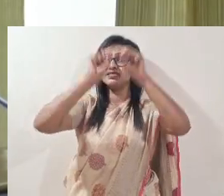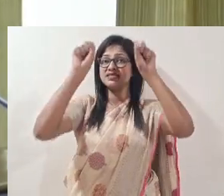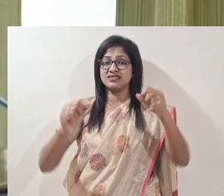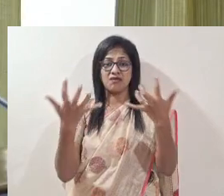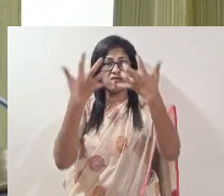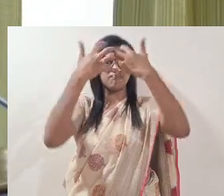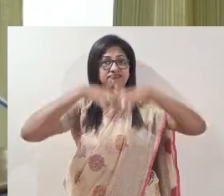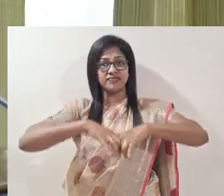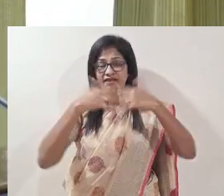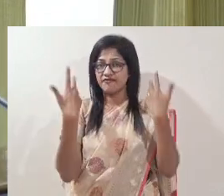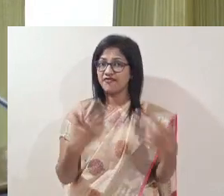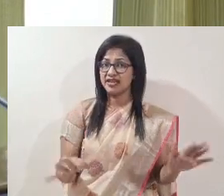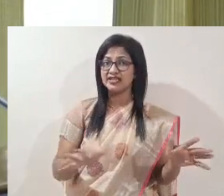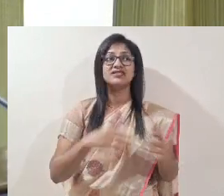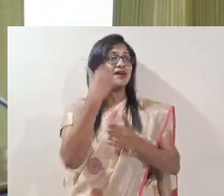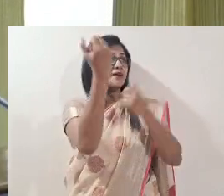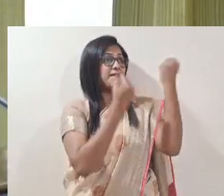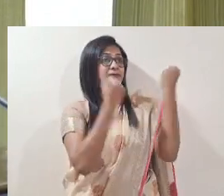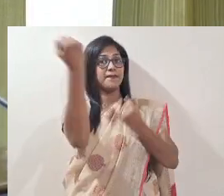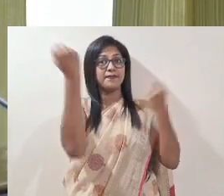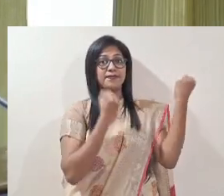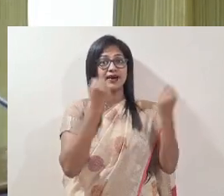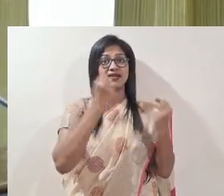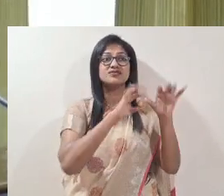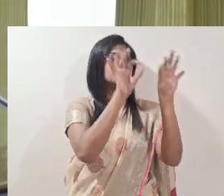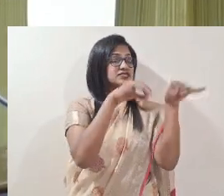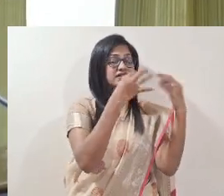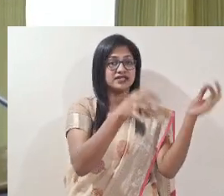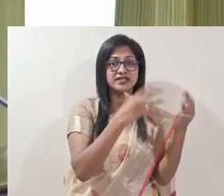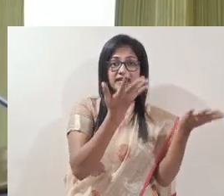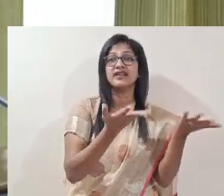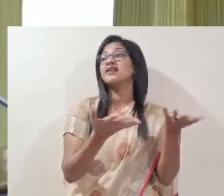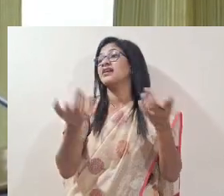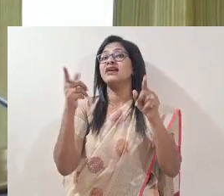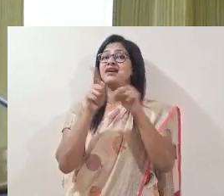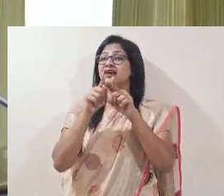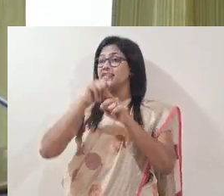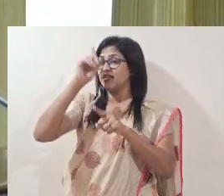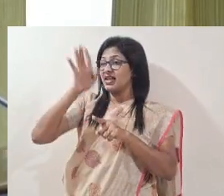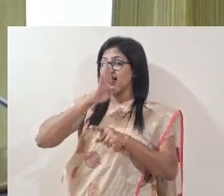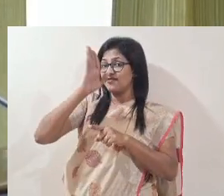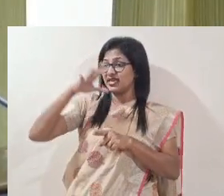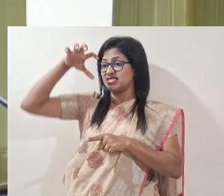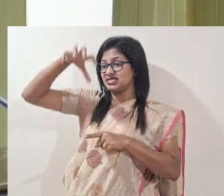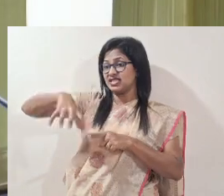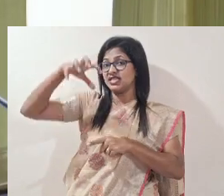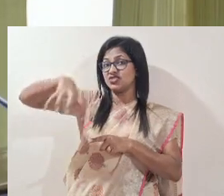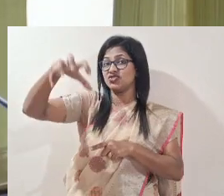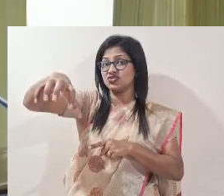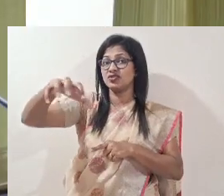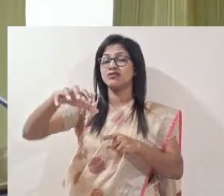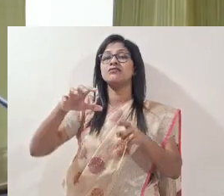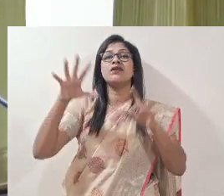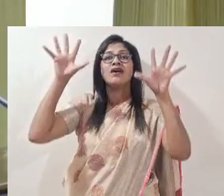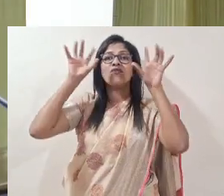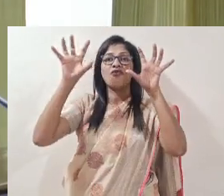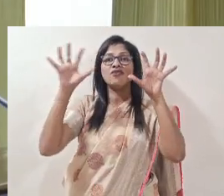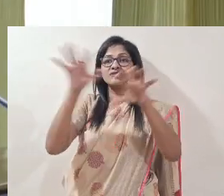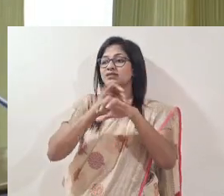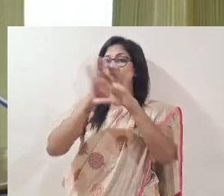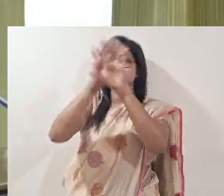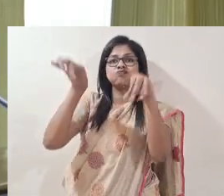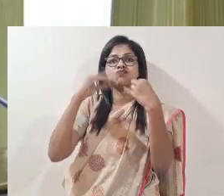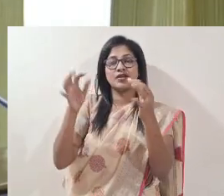completely. Buses were idle and train station turned into ghost towns. Now, whom do we blame for this? Do we